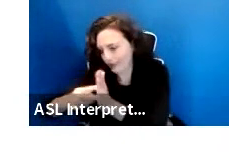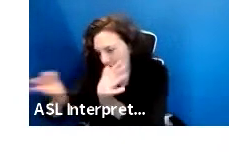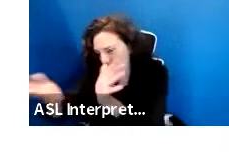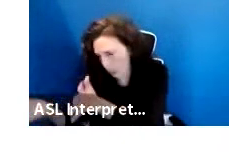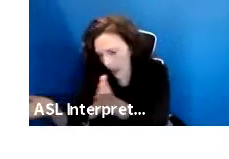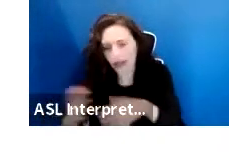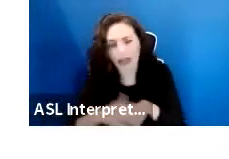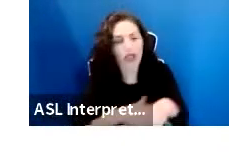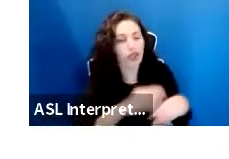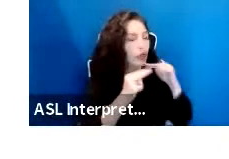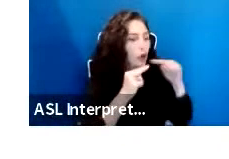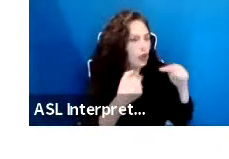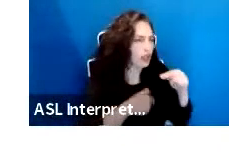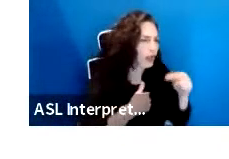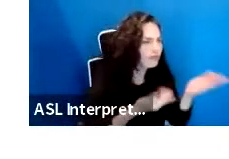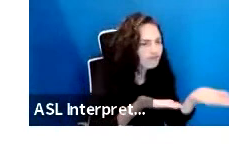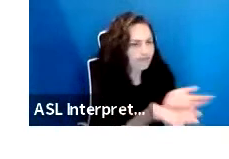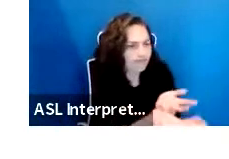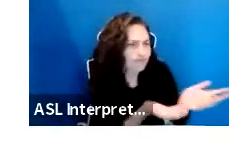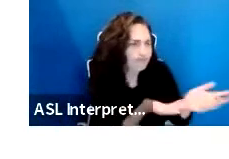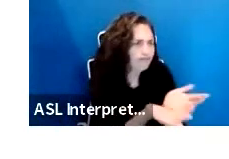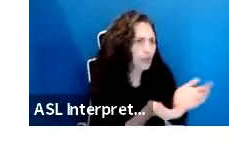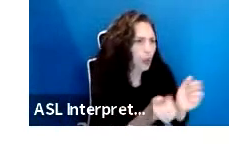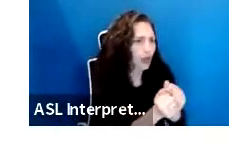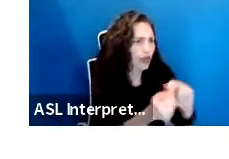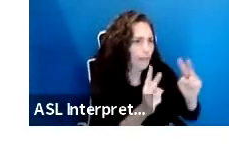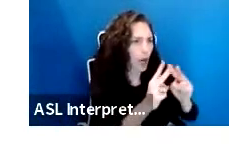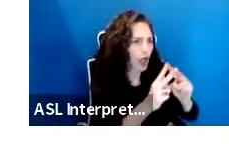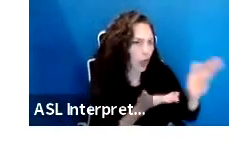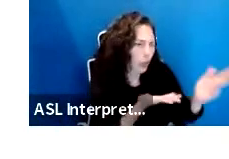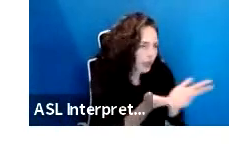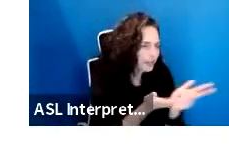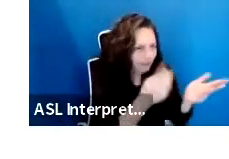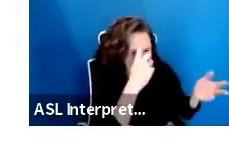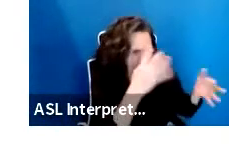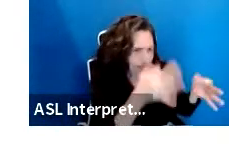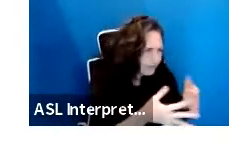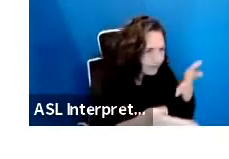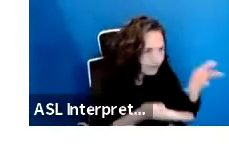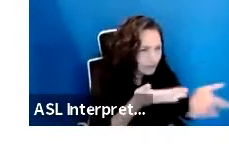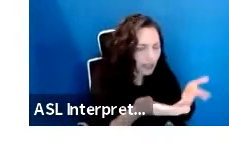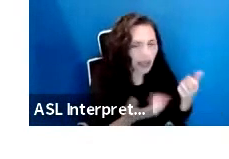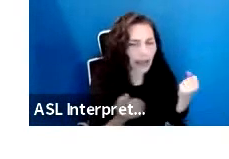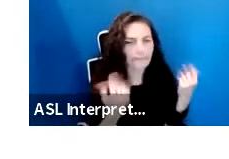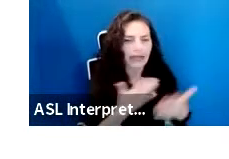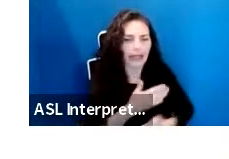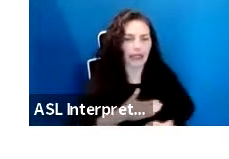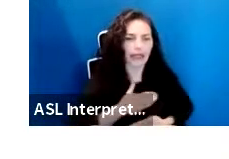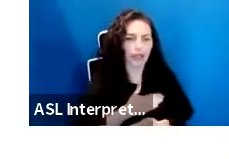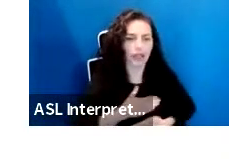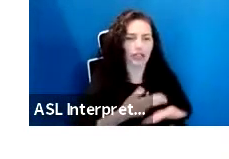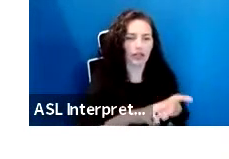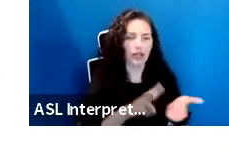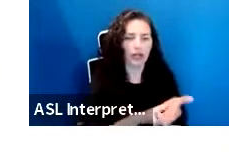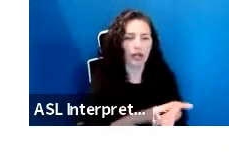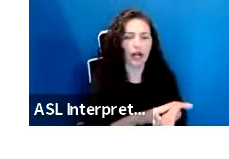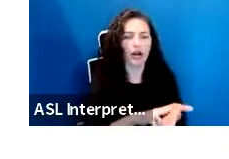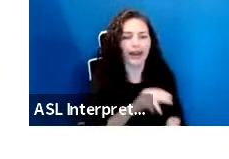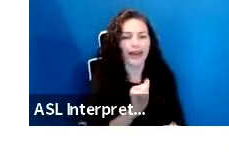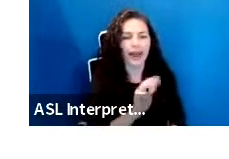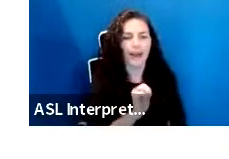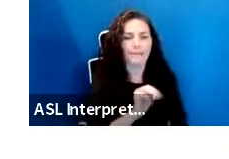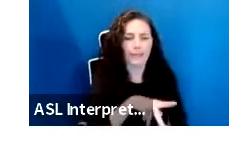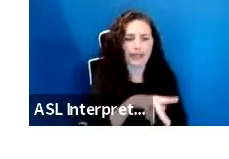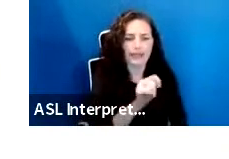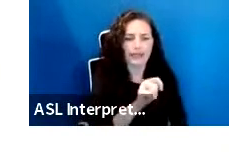are ones that we go and bargain with a bargaining partner. Many of the entertainment contracts are negotiated with the AMPTP, the Alliance